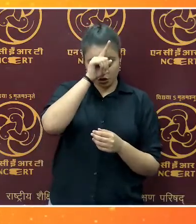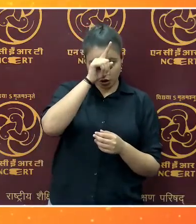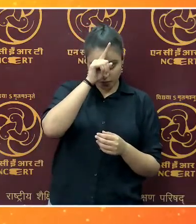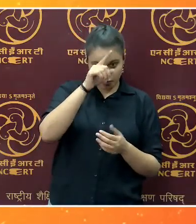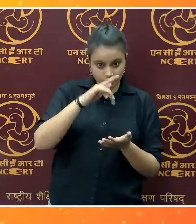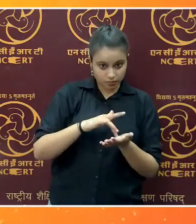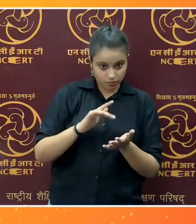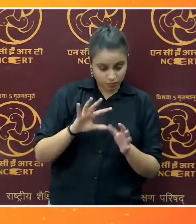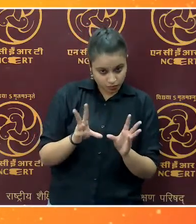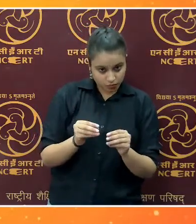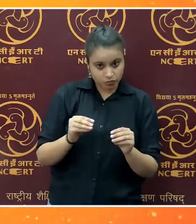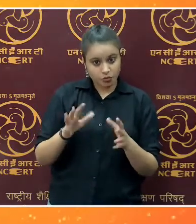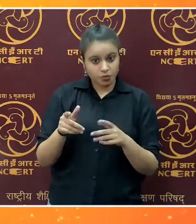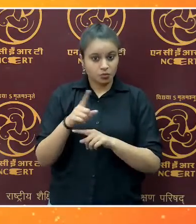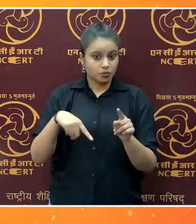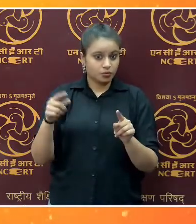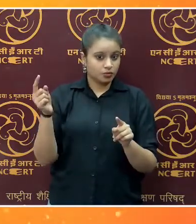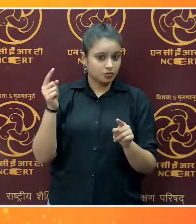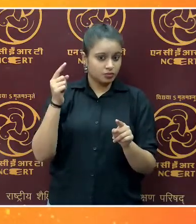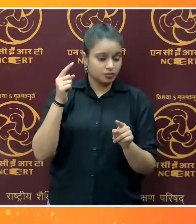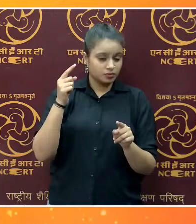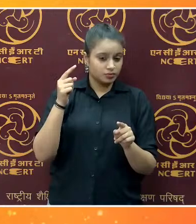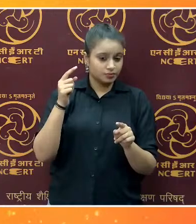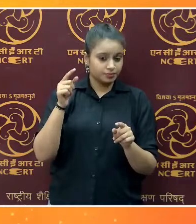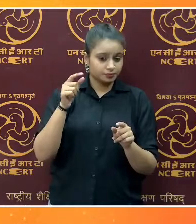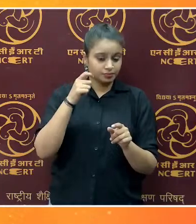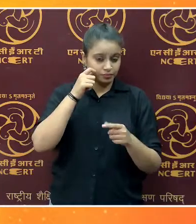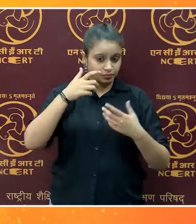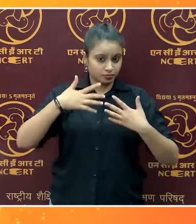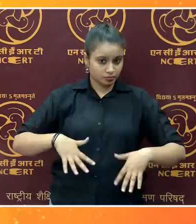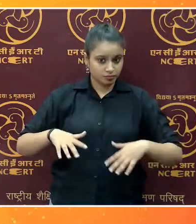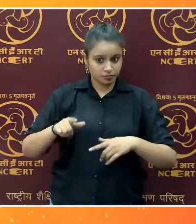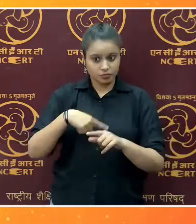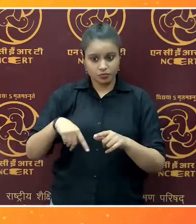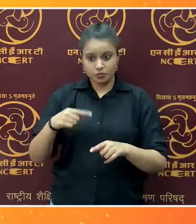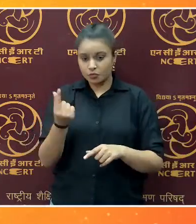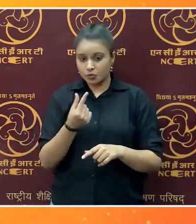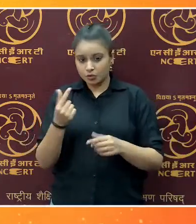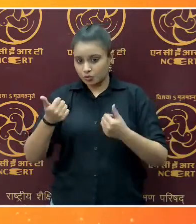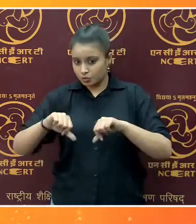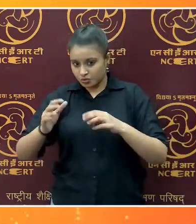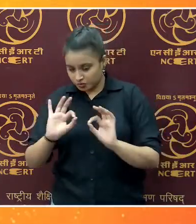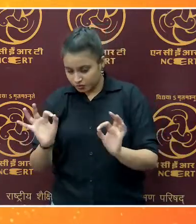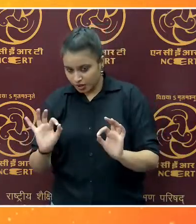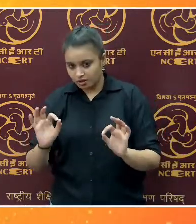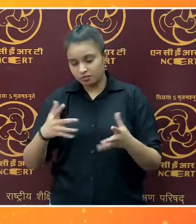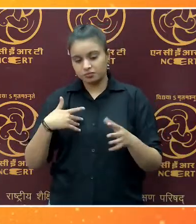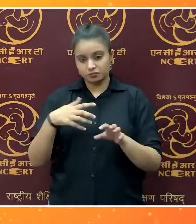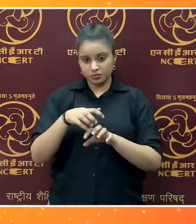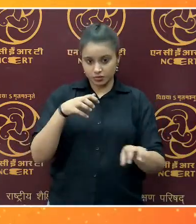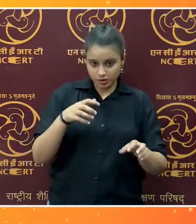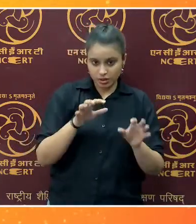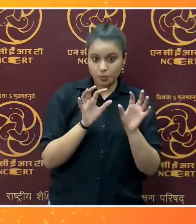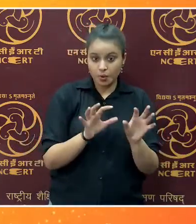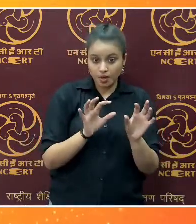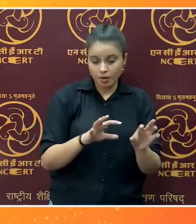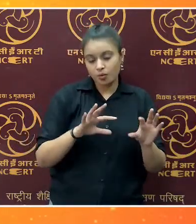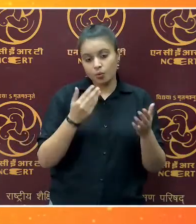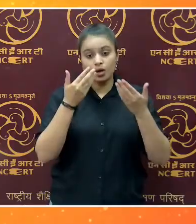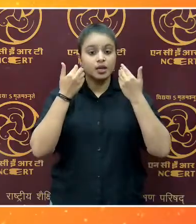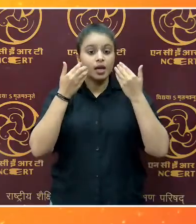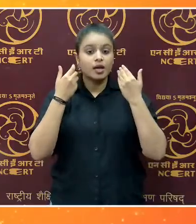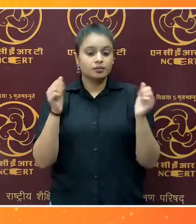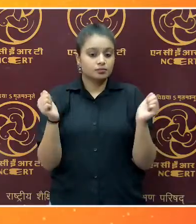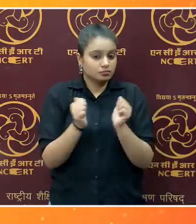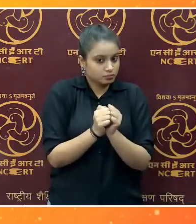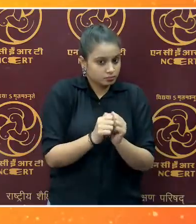who also thought human beings are useless, so he started living with cats and dogs all his life, and he used to